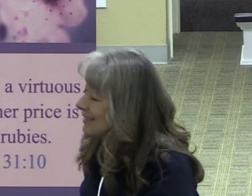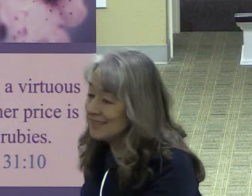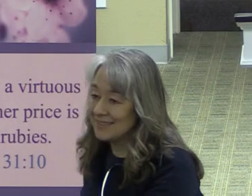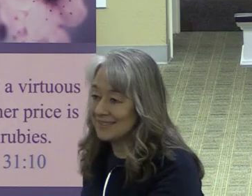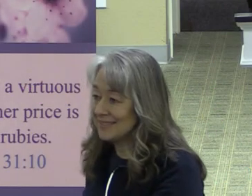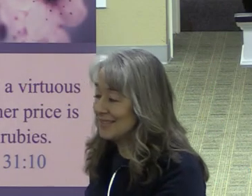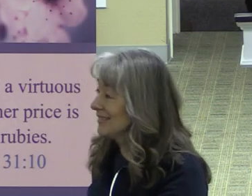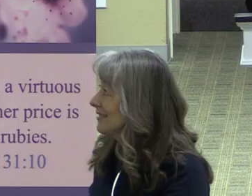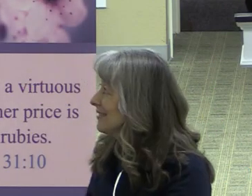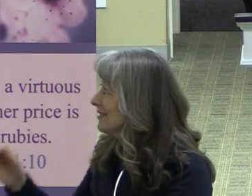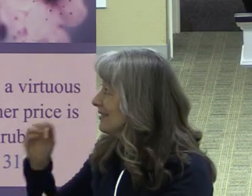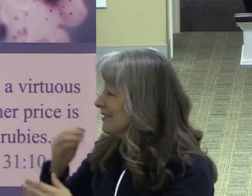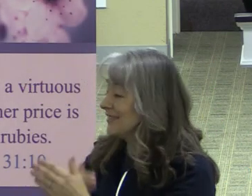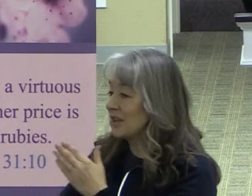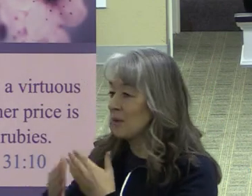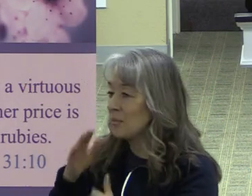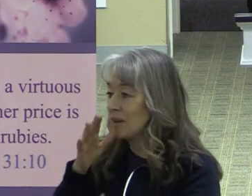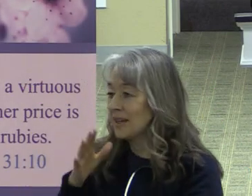Good morning, ladies.